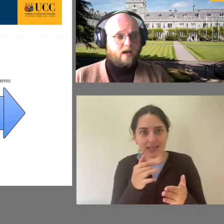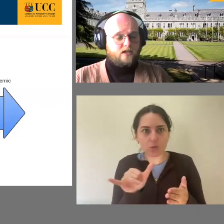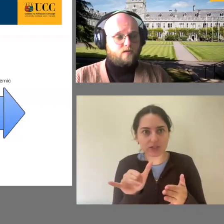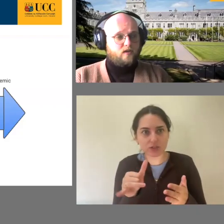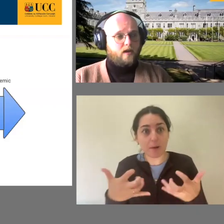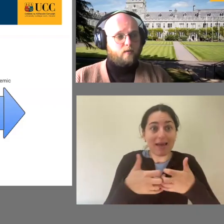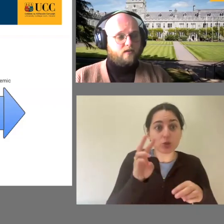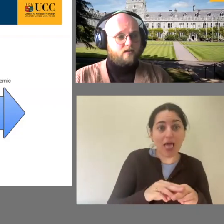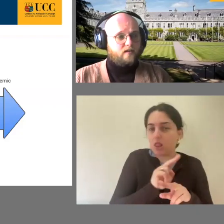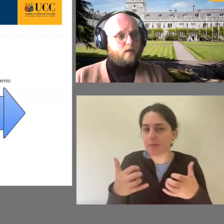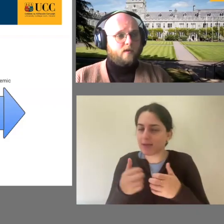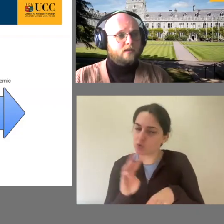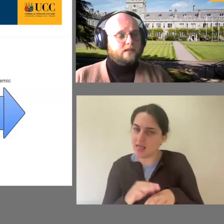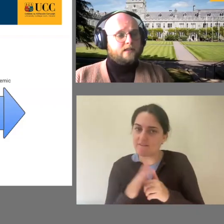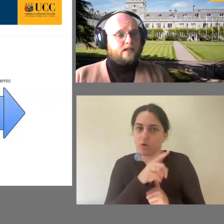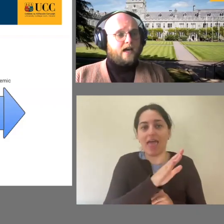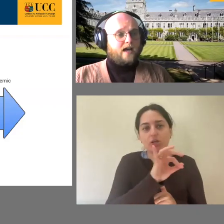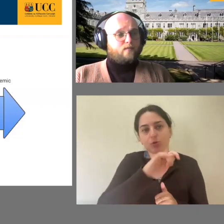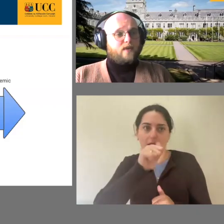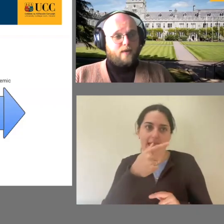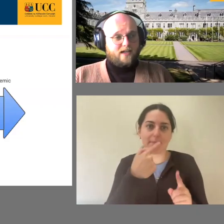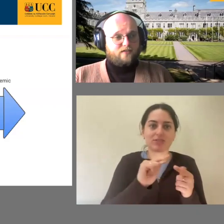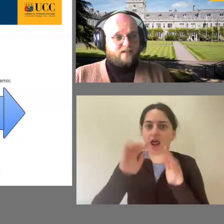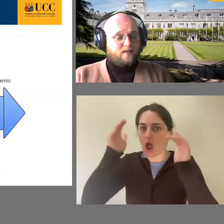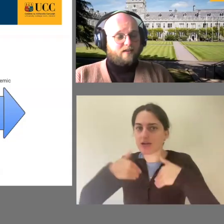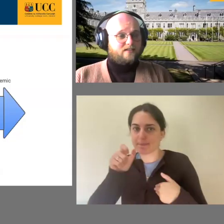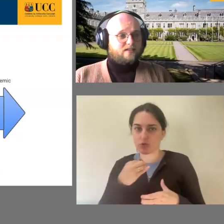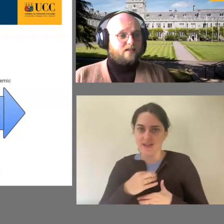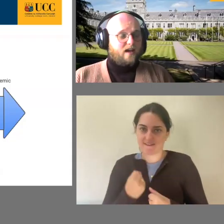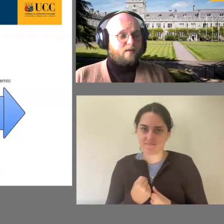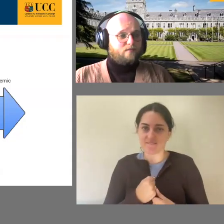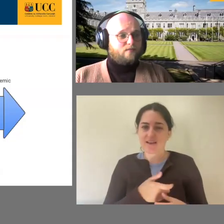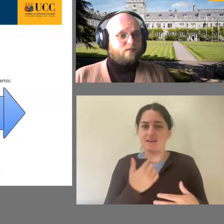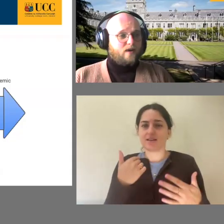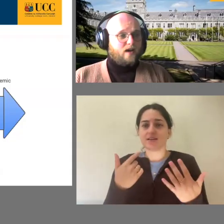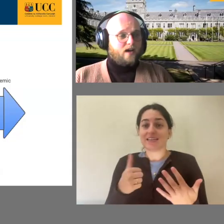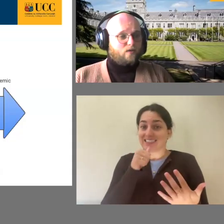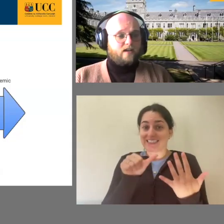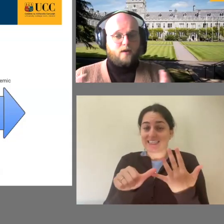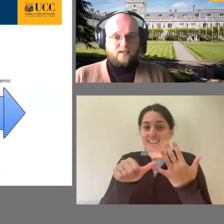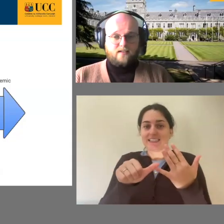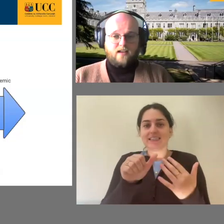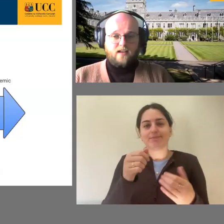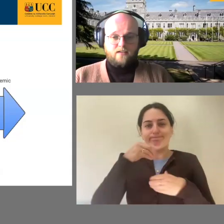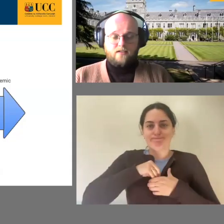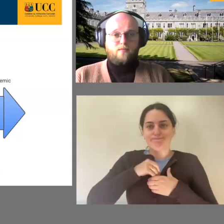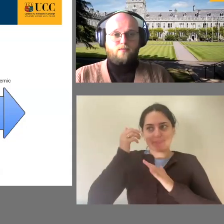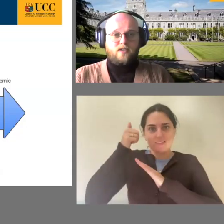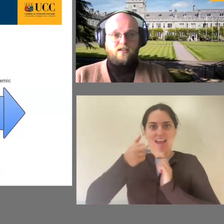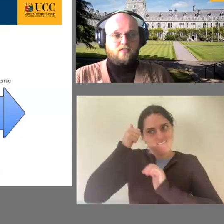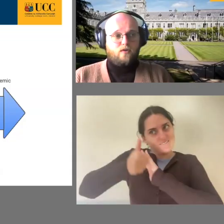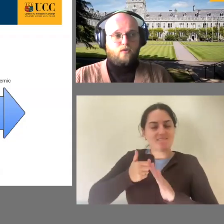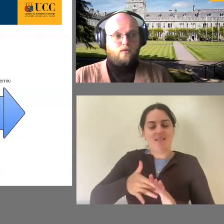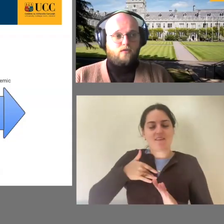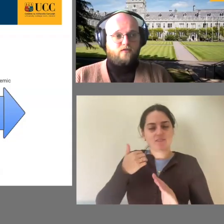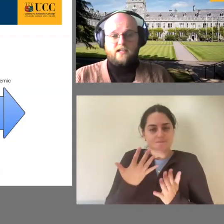for LGBTQIA+ autistic people. Embed lived experience. I know we hear about this a lot, but